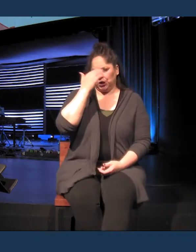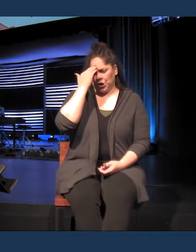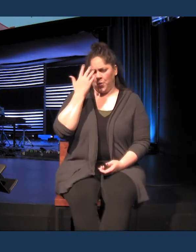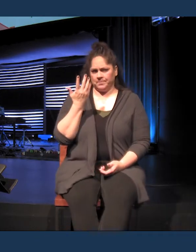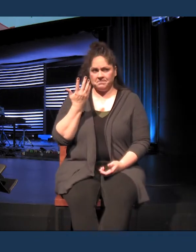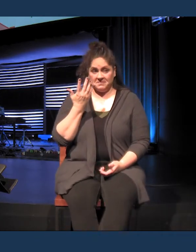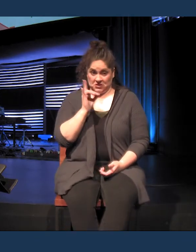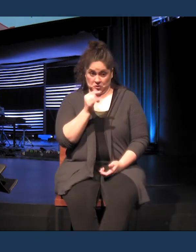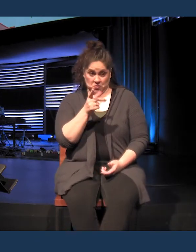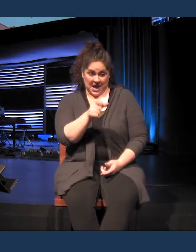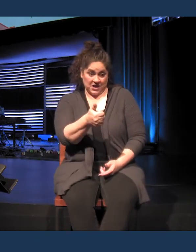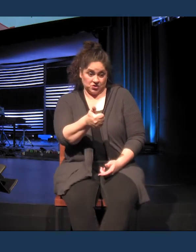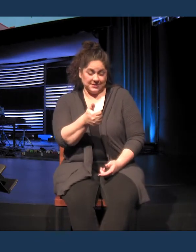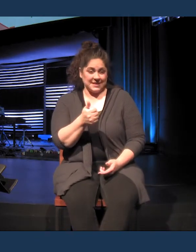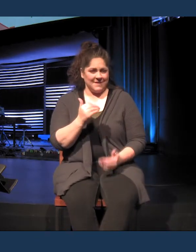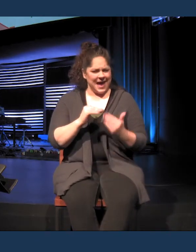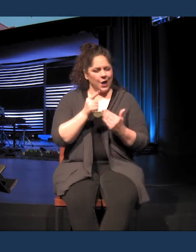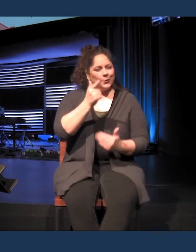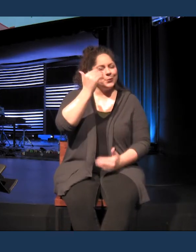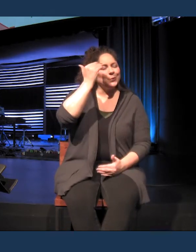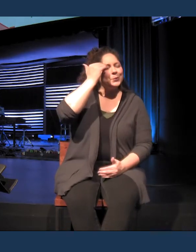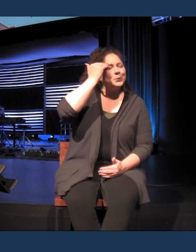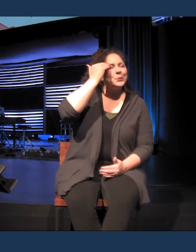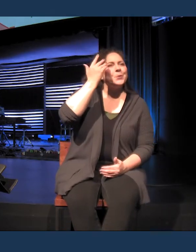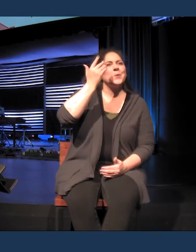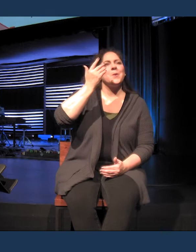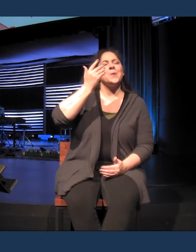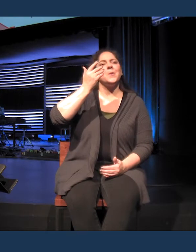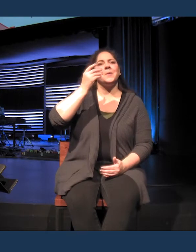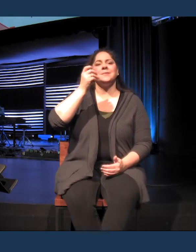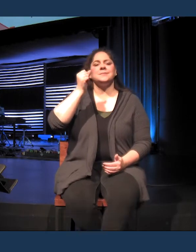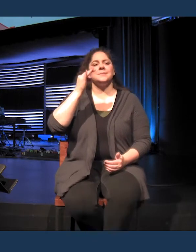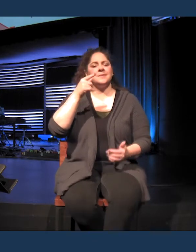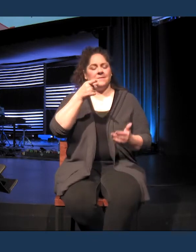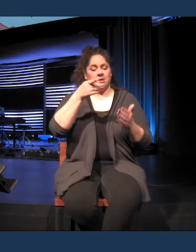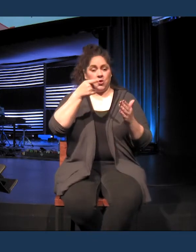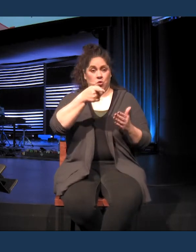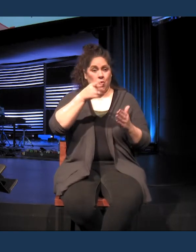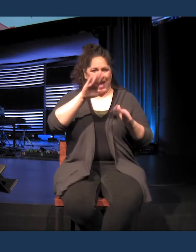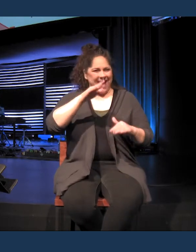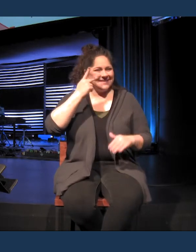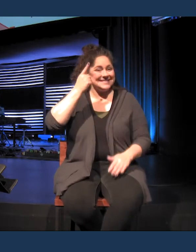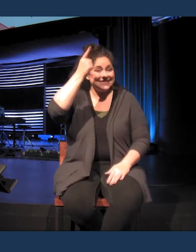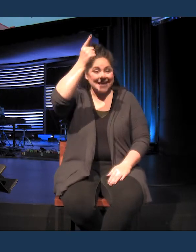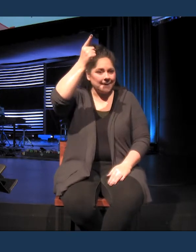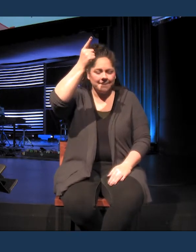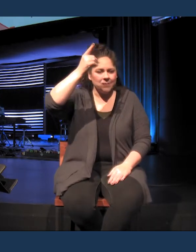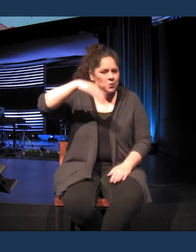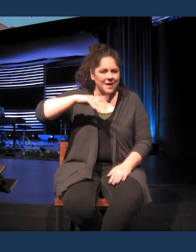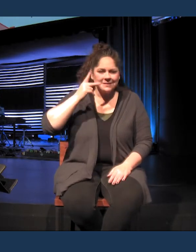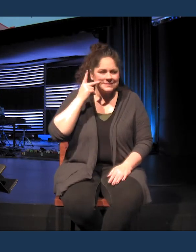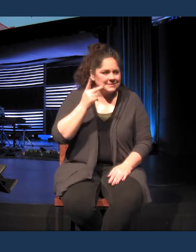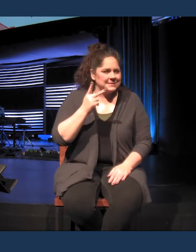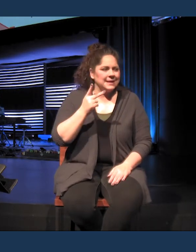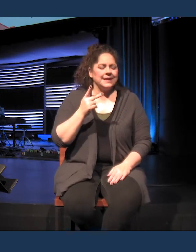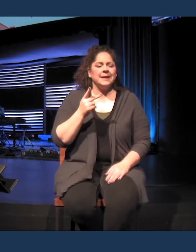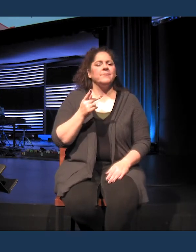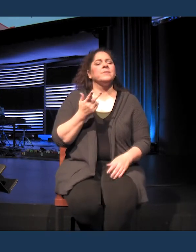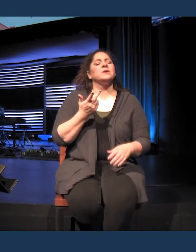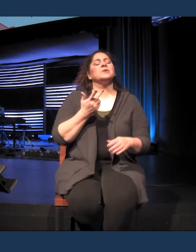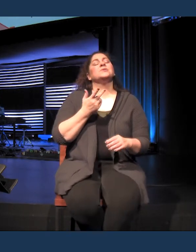asked that question? How do you know someone? How do you know a being that you cannot see? Well, there was this